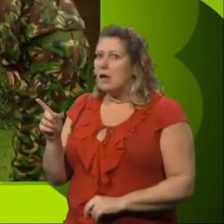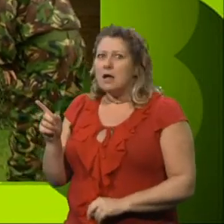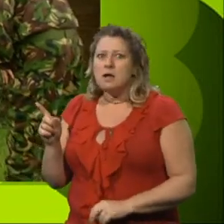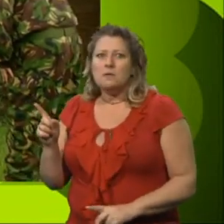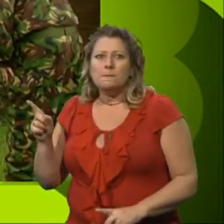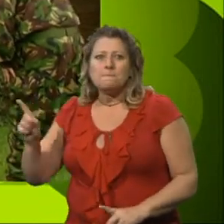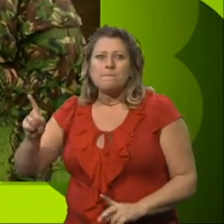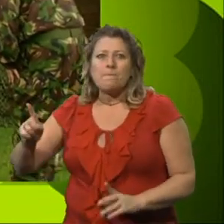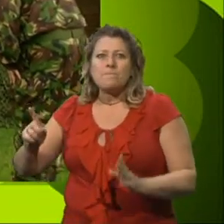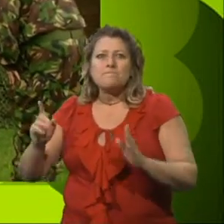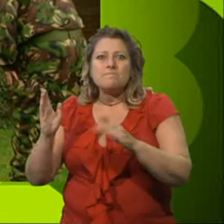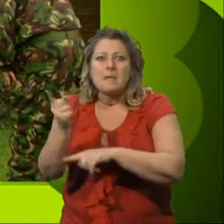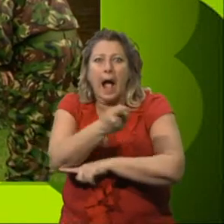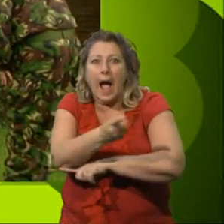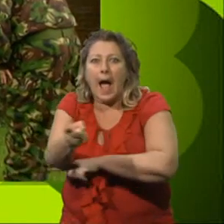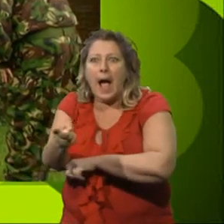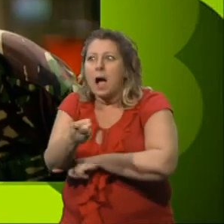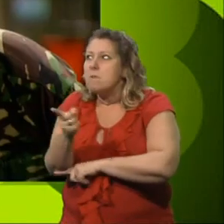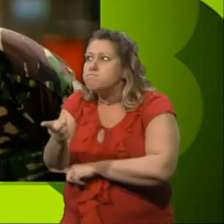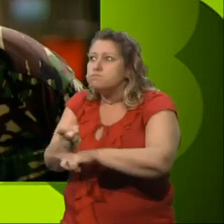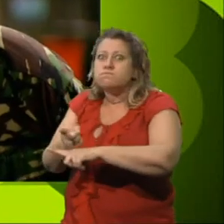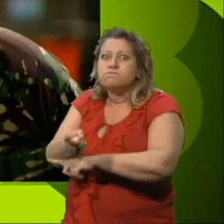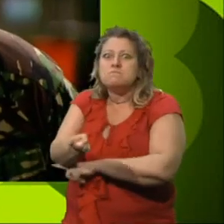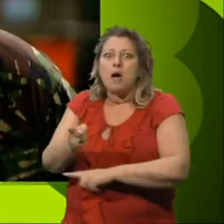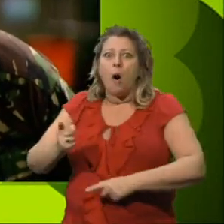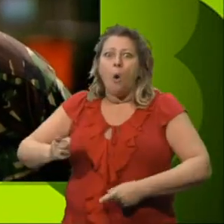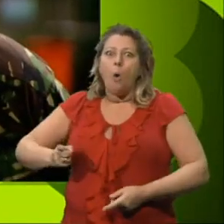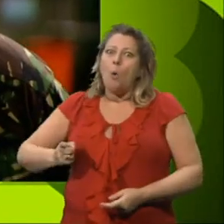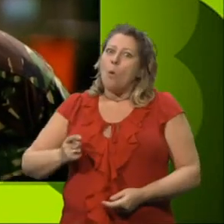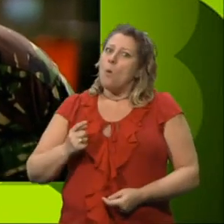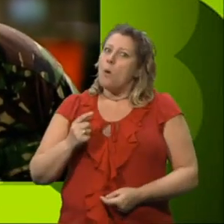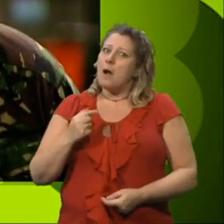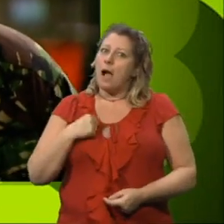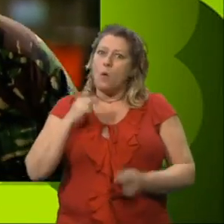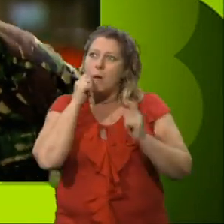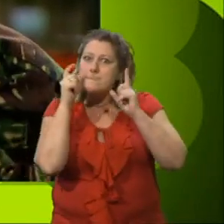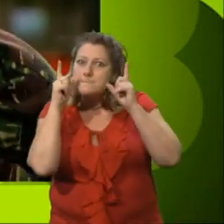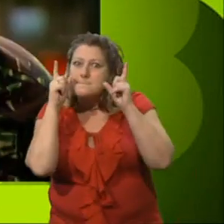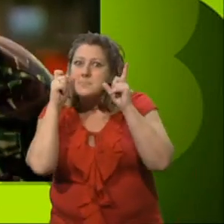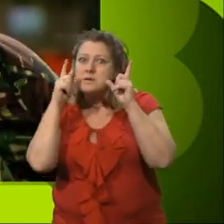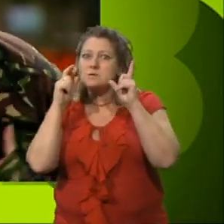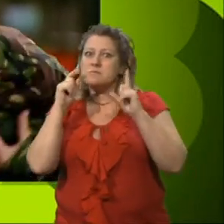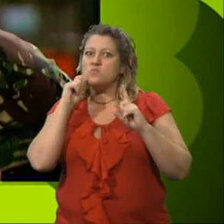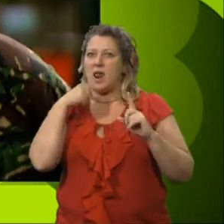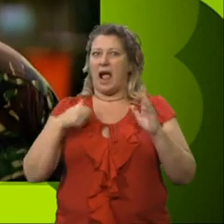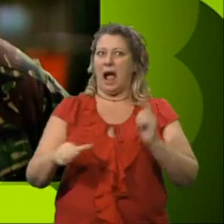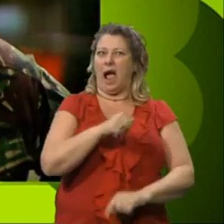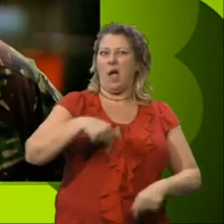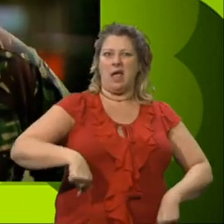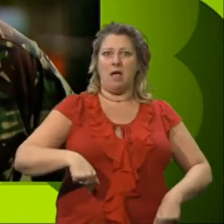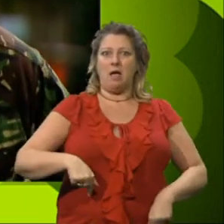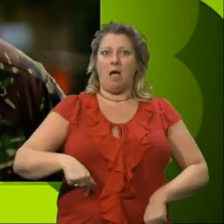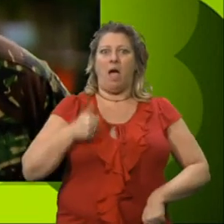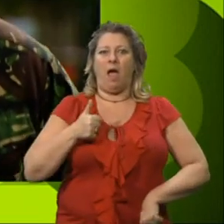A hidden tank to do away with that nice colonel. Now, if I can get Max an exclusive picture, we'll be out of this army in no time.